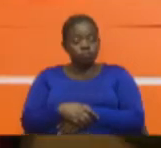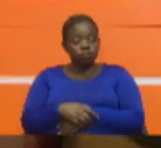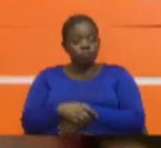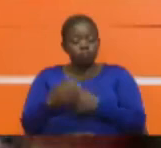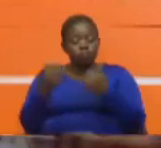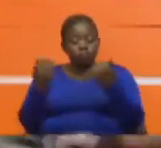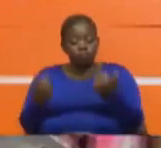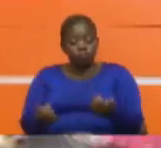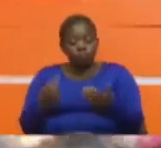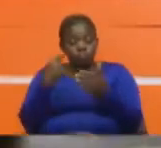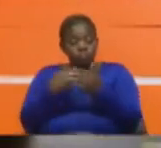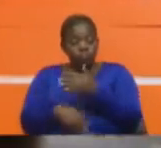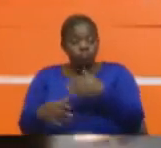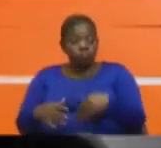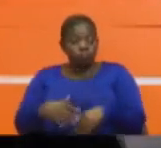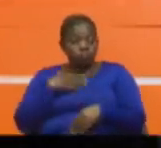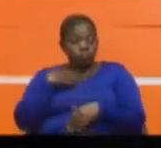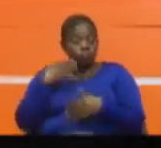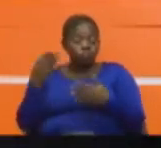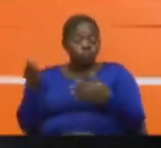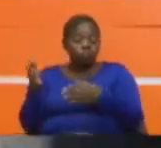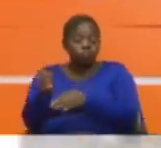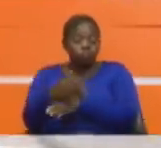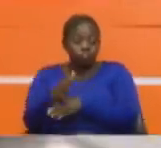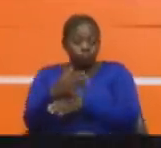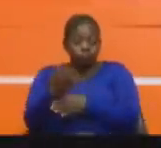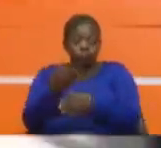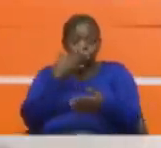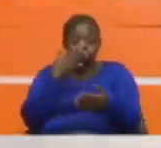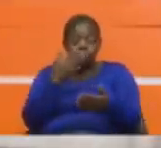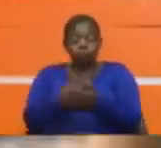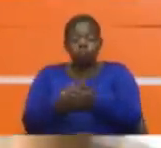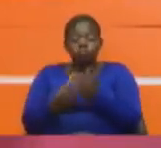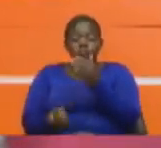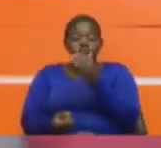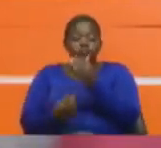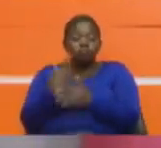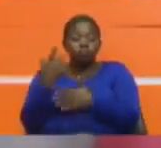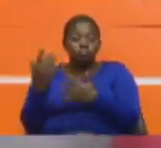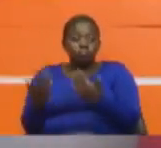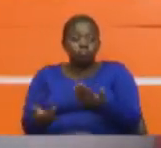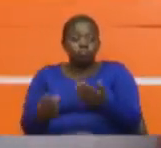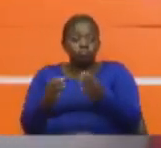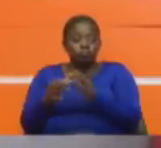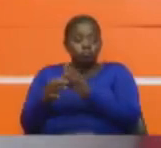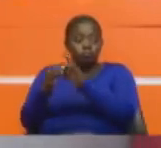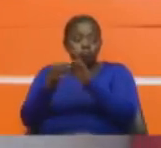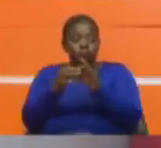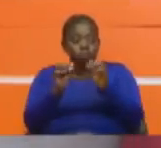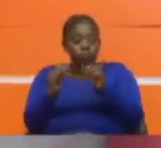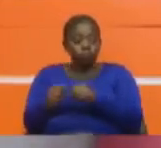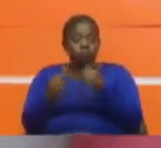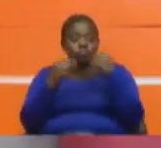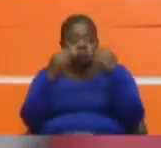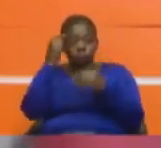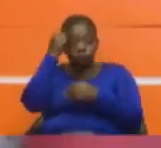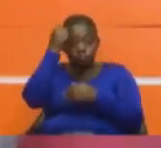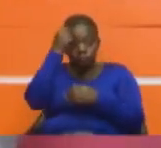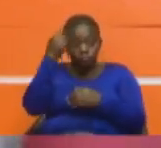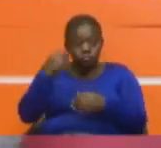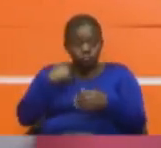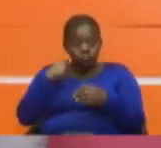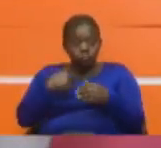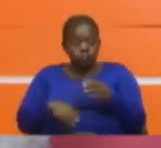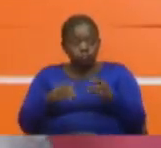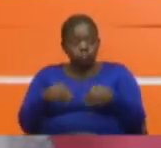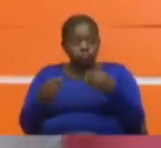Kaija ategeza ngukuchara kwa ambasadam uchenge kuli omukiso kwa manye okongolo kunyeze kulaga nasima government ya China uloku wangu